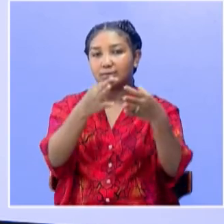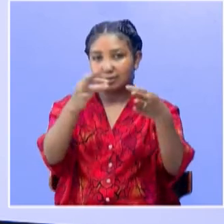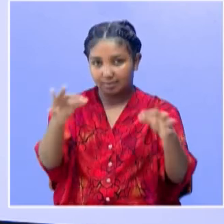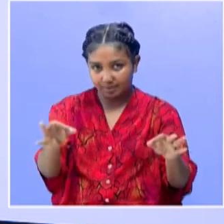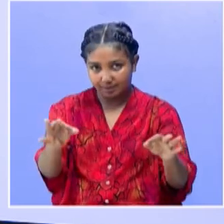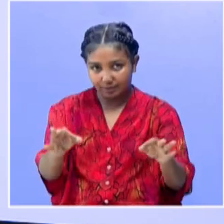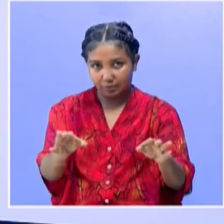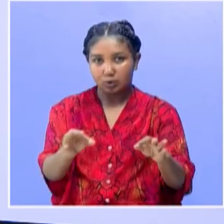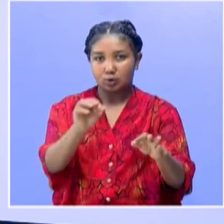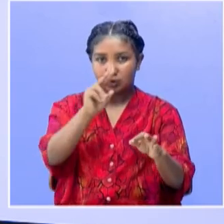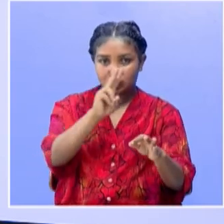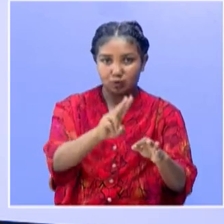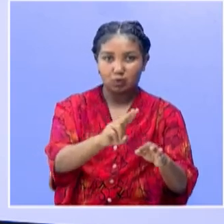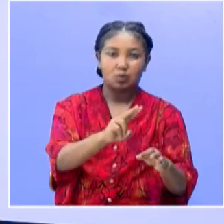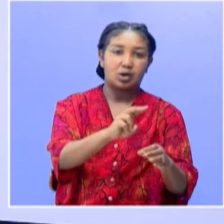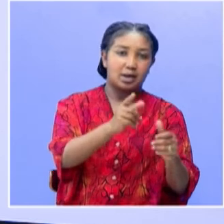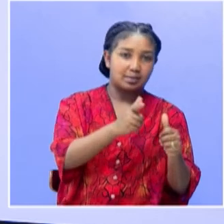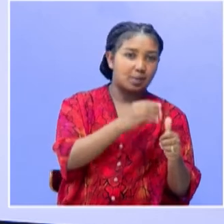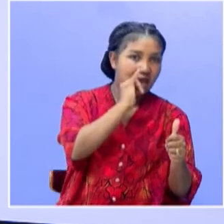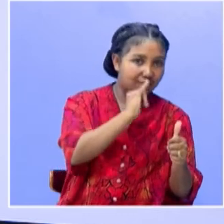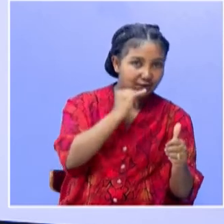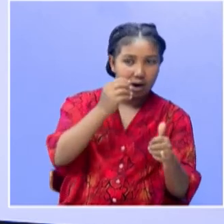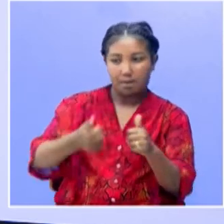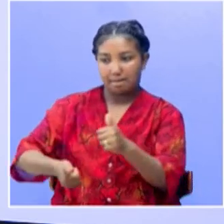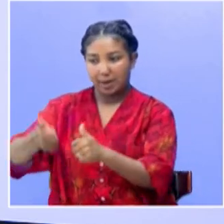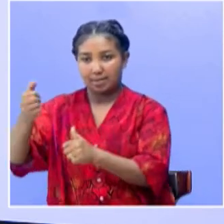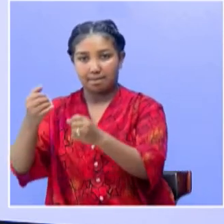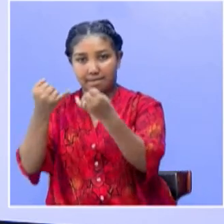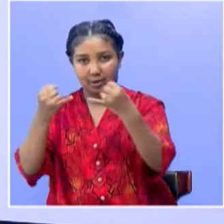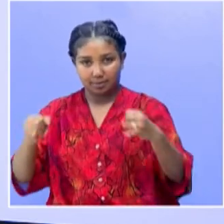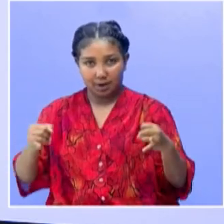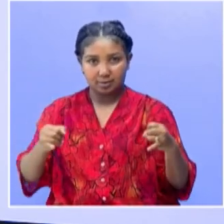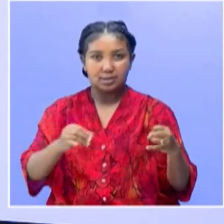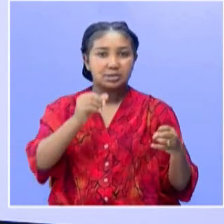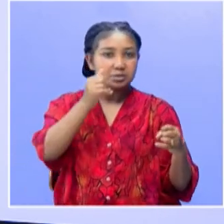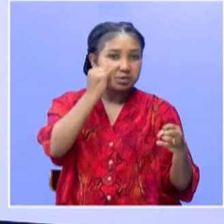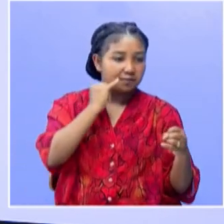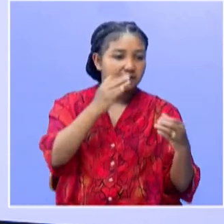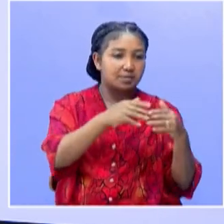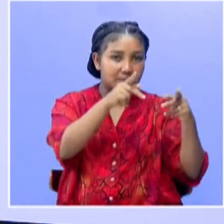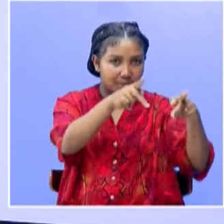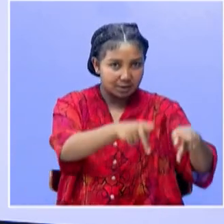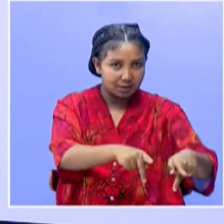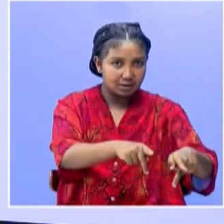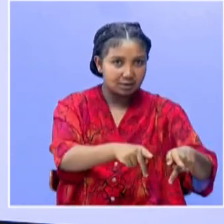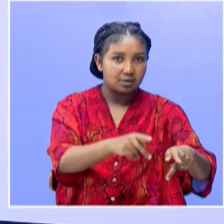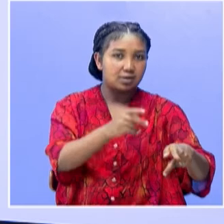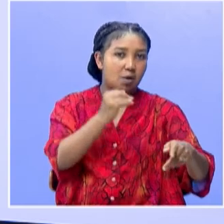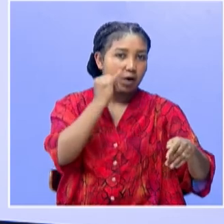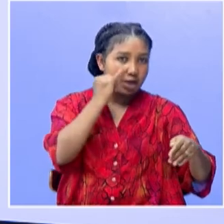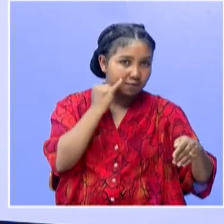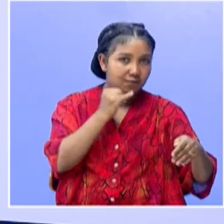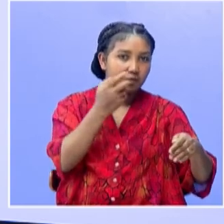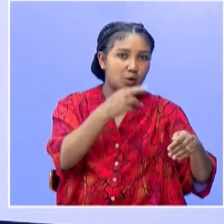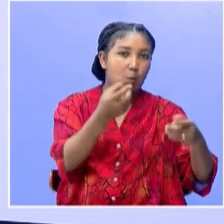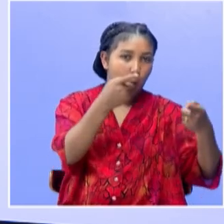condition with two clauses, if clause and main clause. Your if clause, simple present, or if,